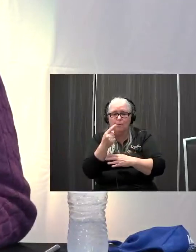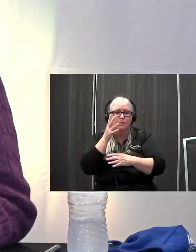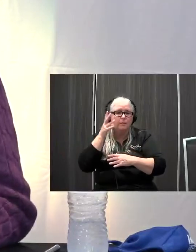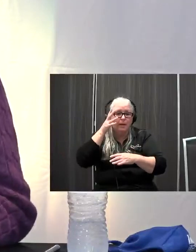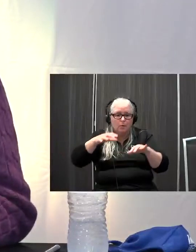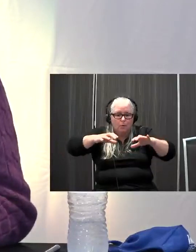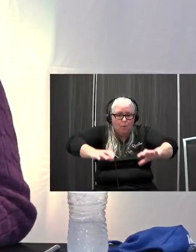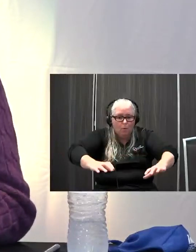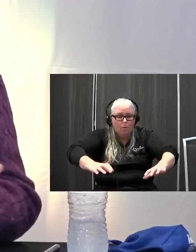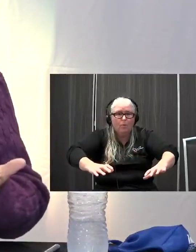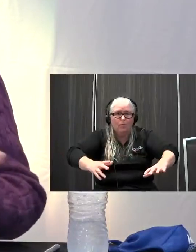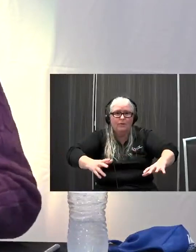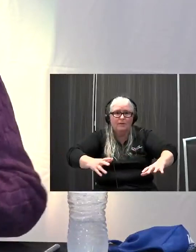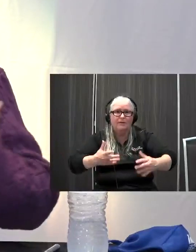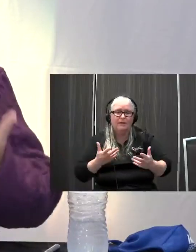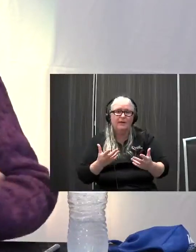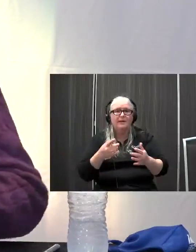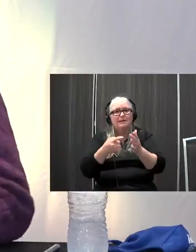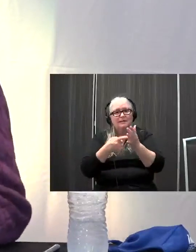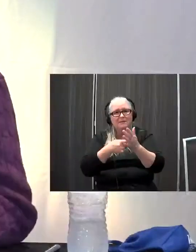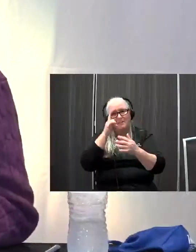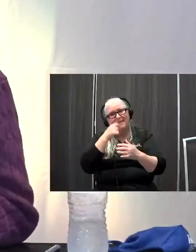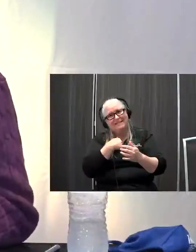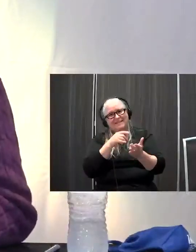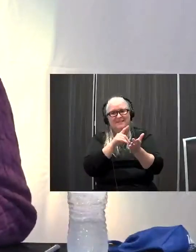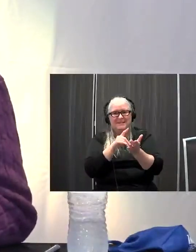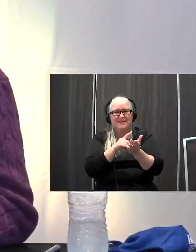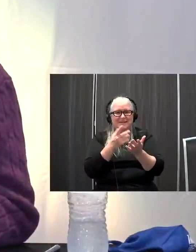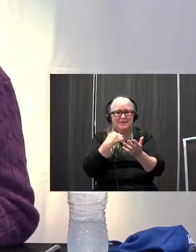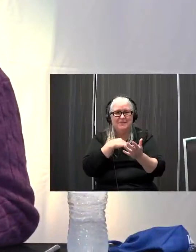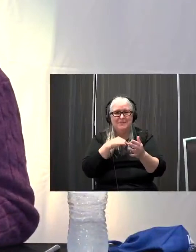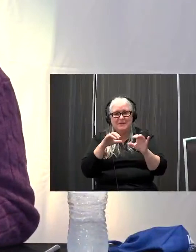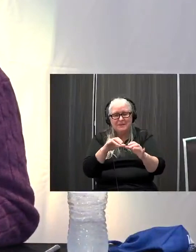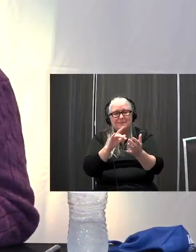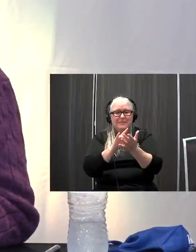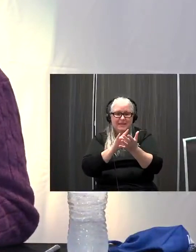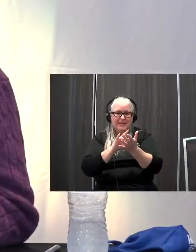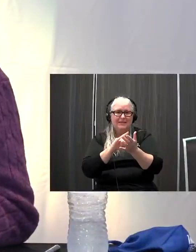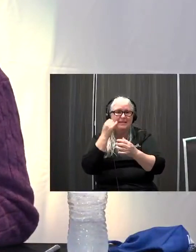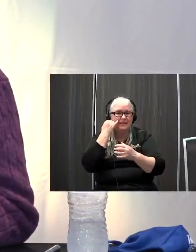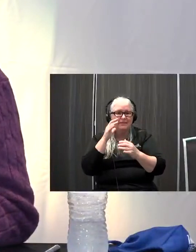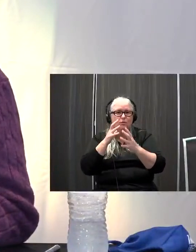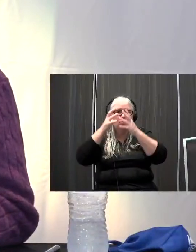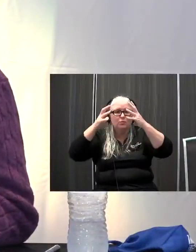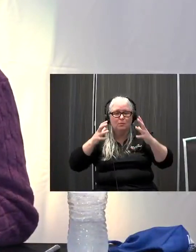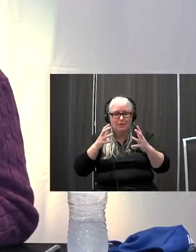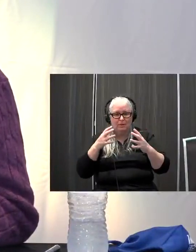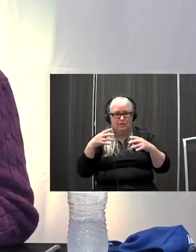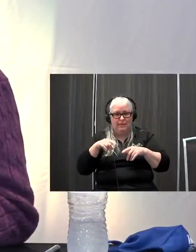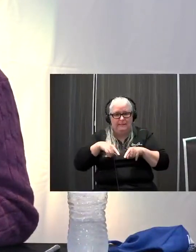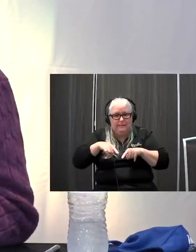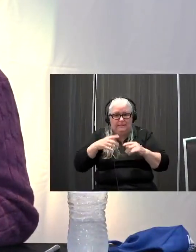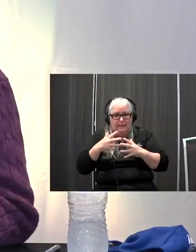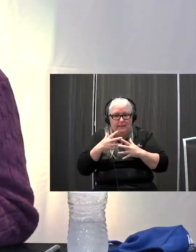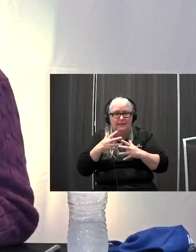And sometimes sometimes because I'm a doctor, we go to medication when it's that anxiety producing. And I'm